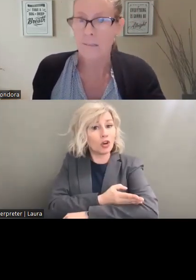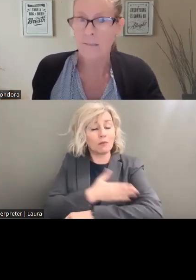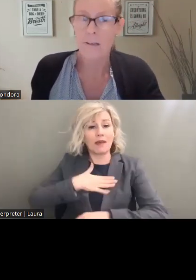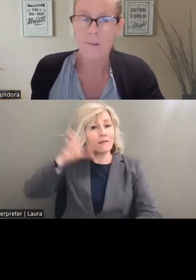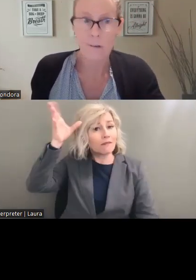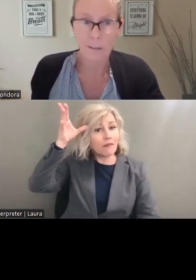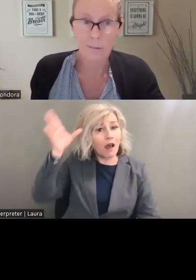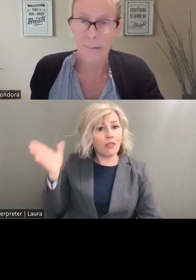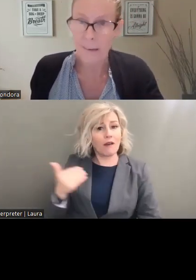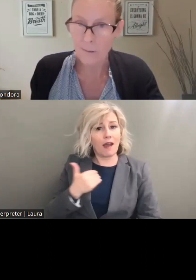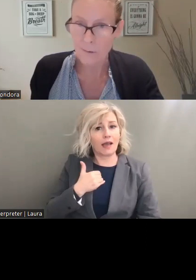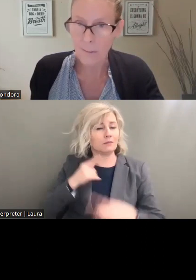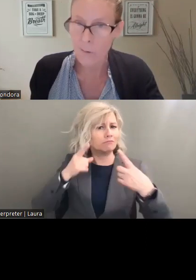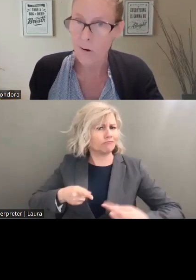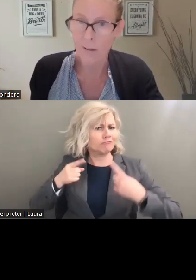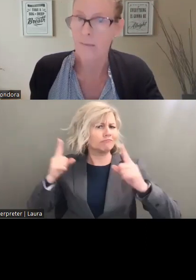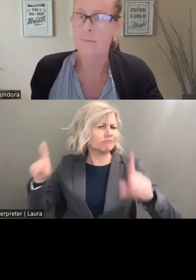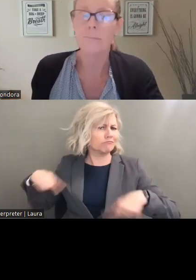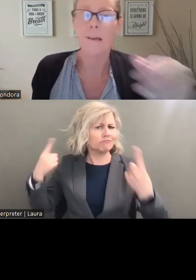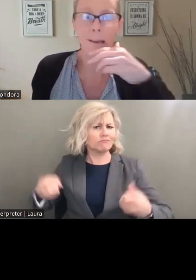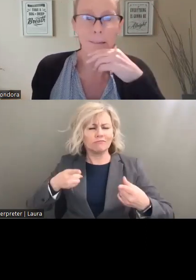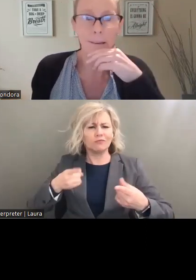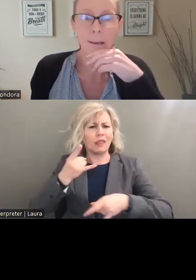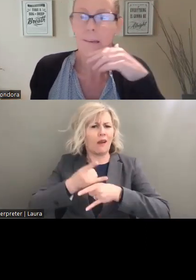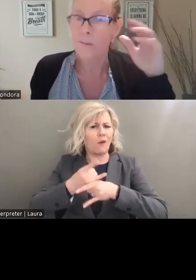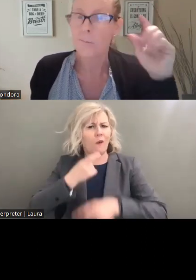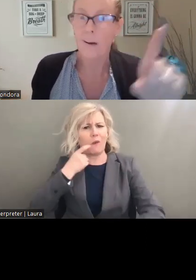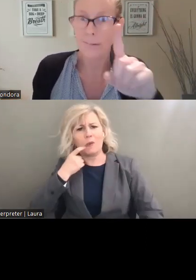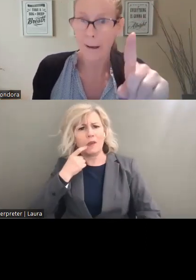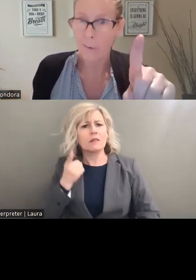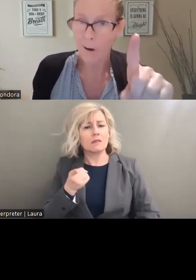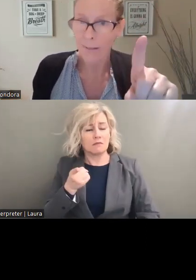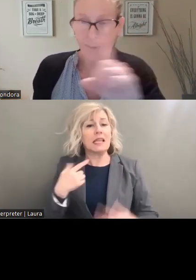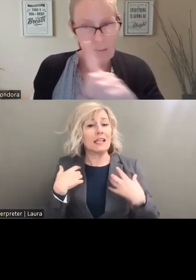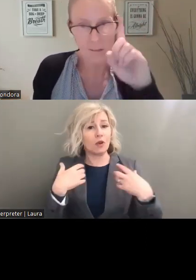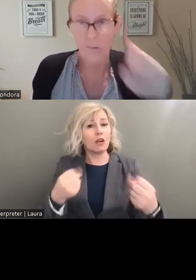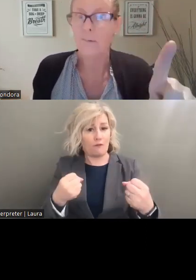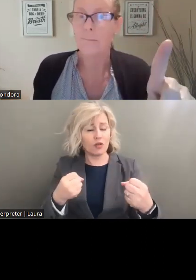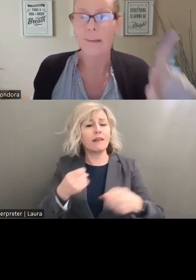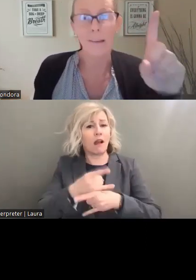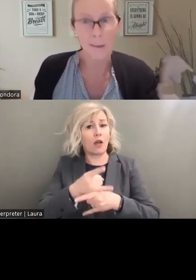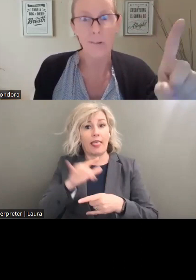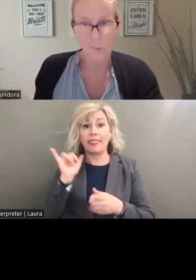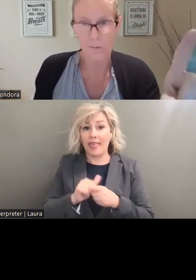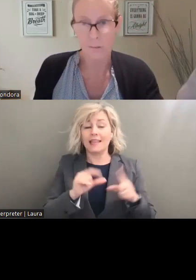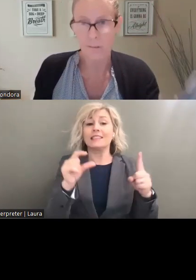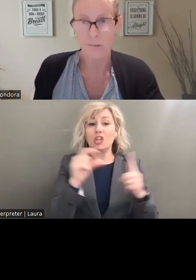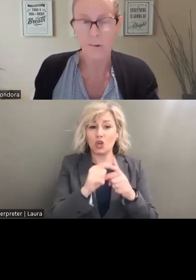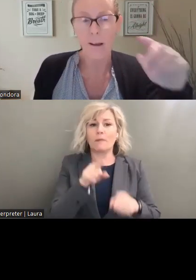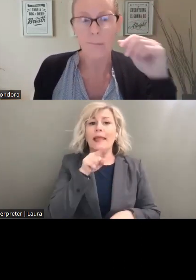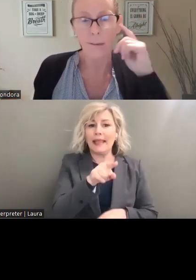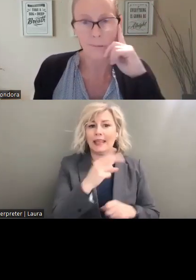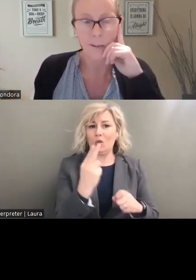father has struggled for years with alcoholism, and he is a recovering alcoholic. That is the term that he would use